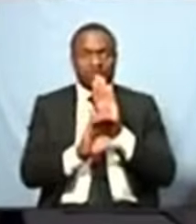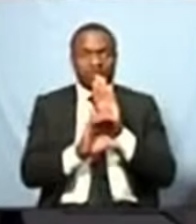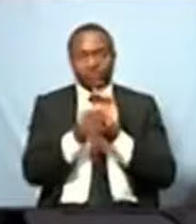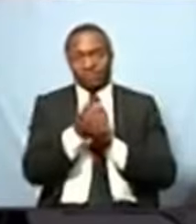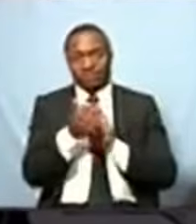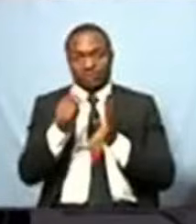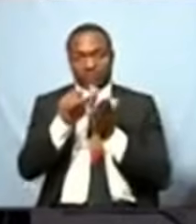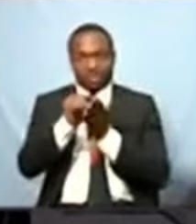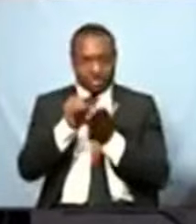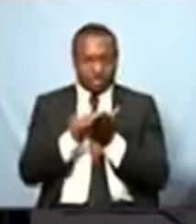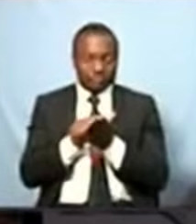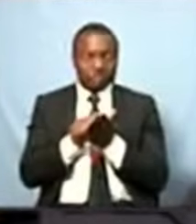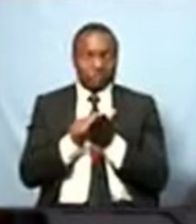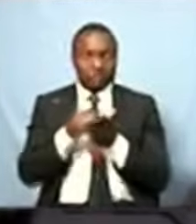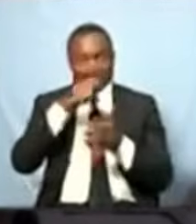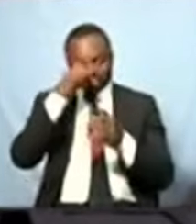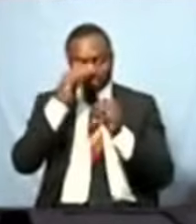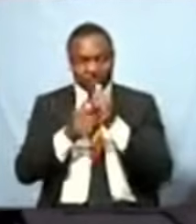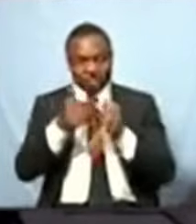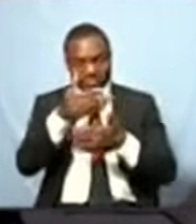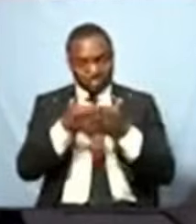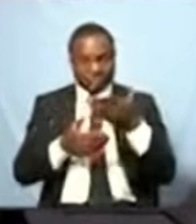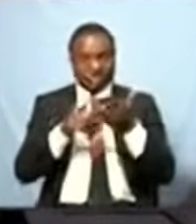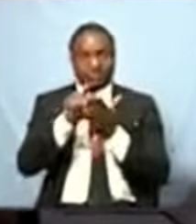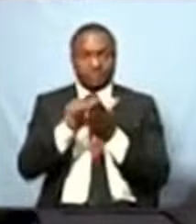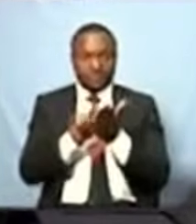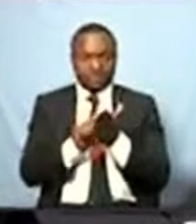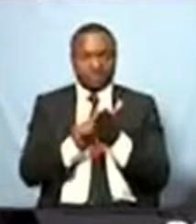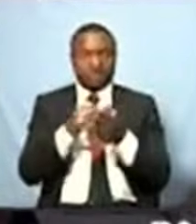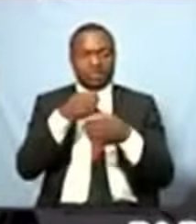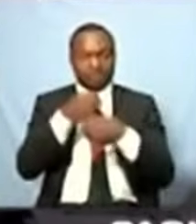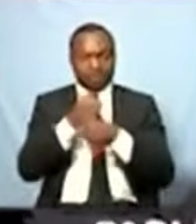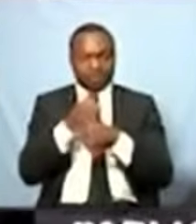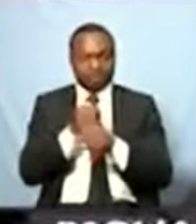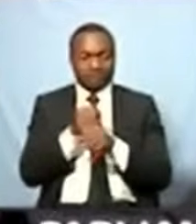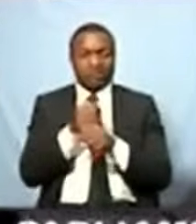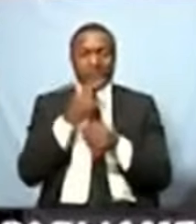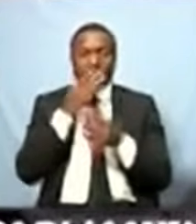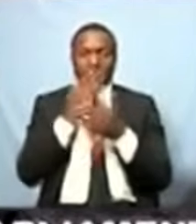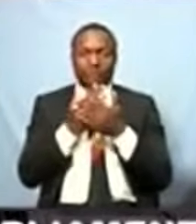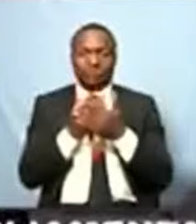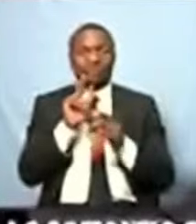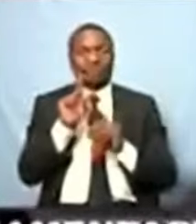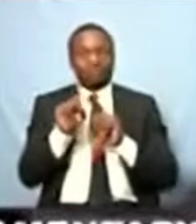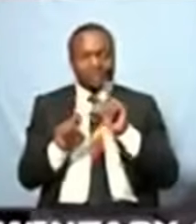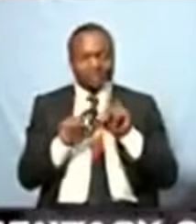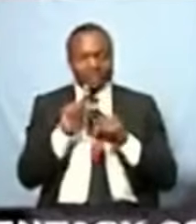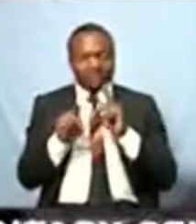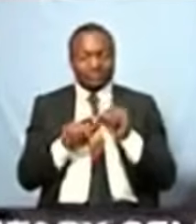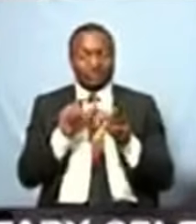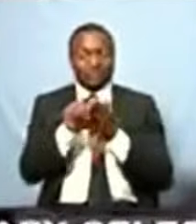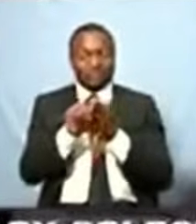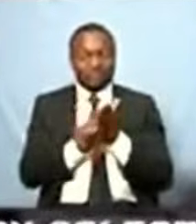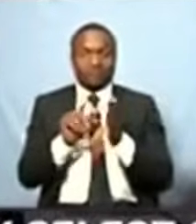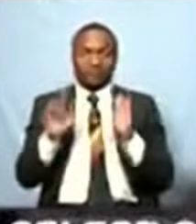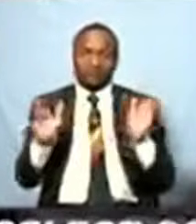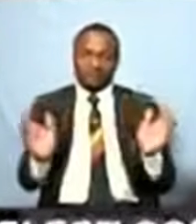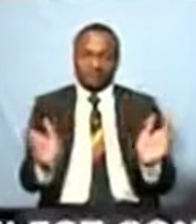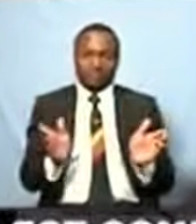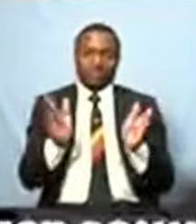other laws, because these laws are instituted for the good of the people. Laws promote